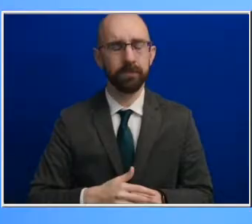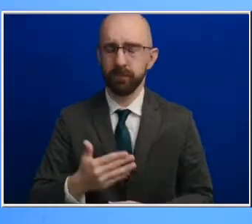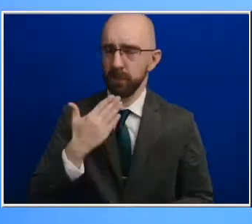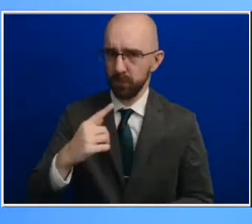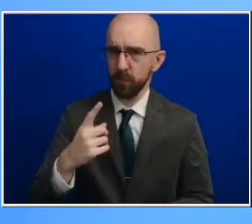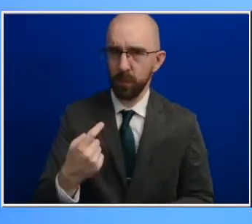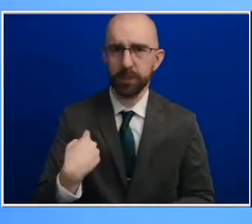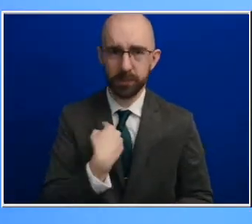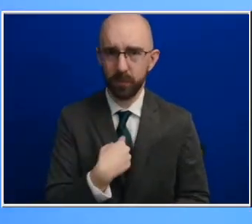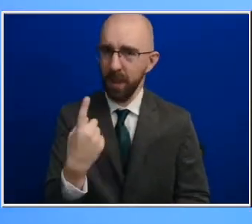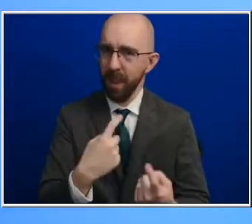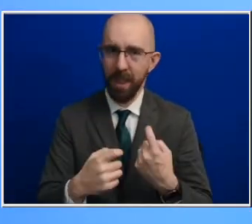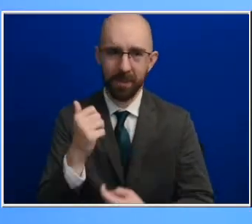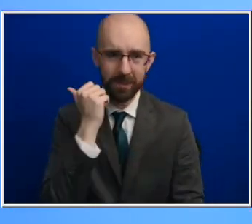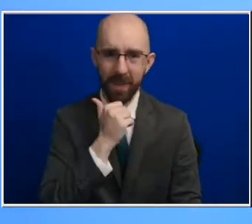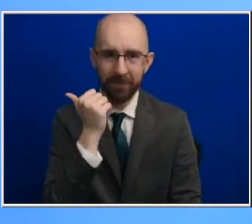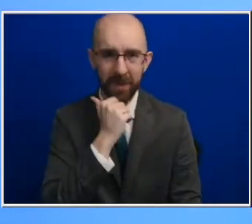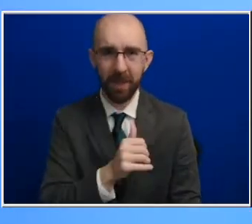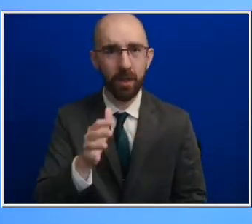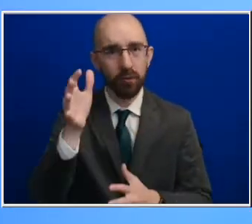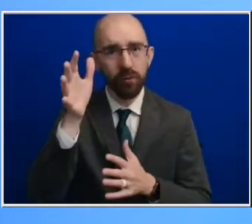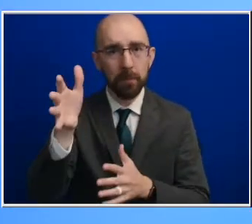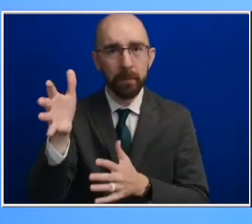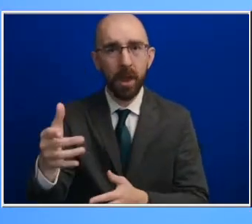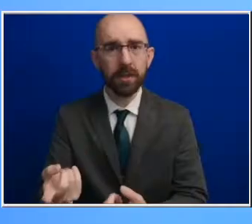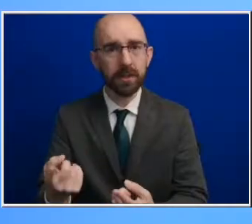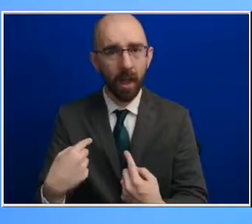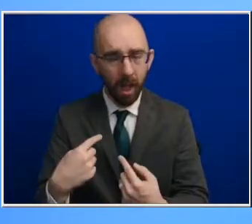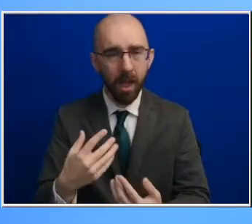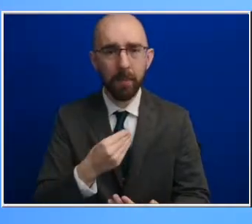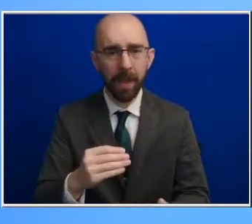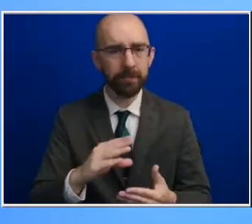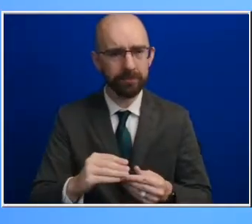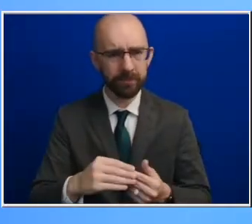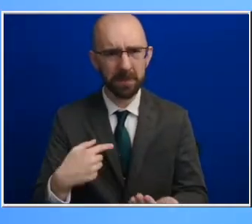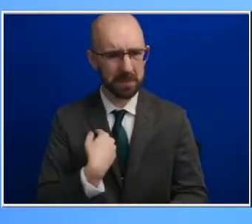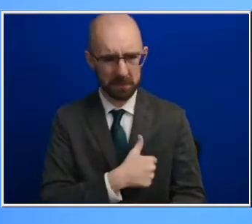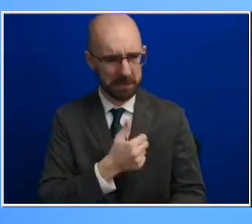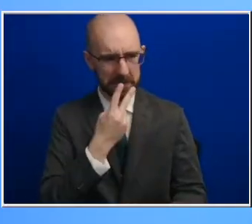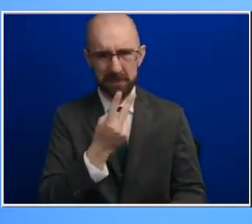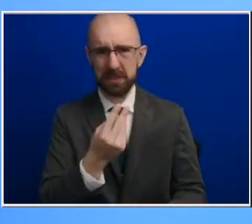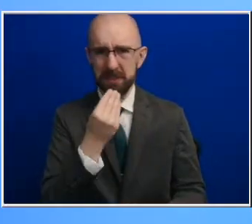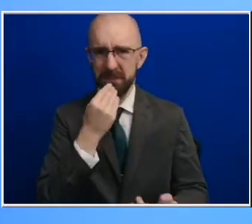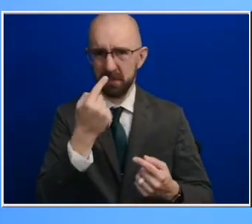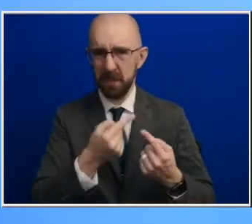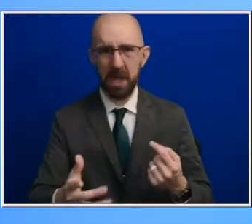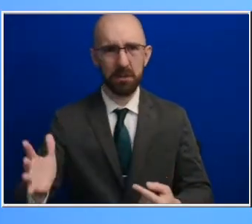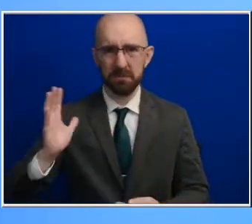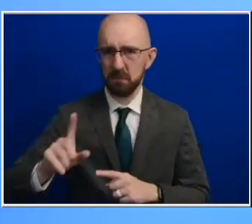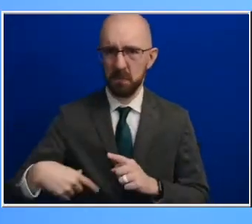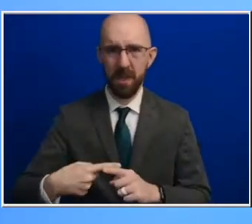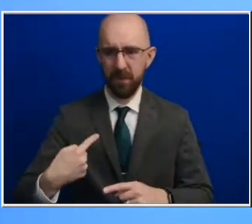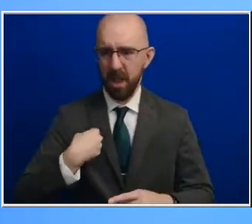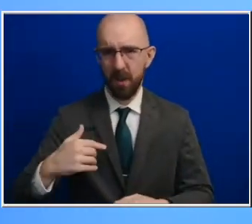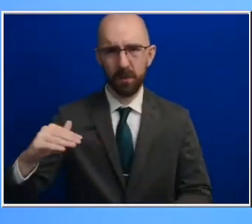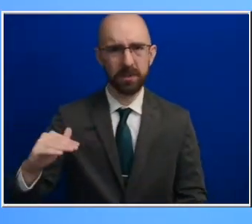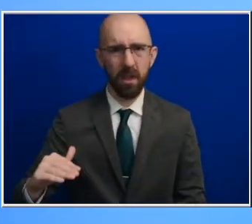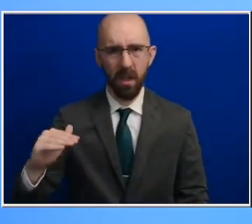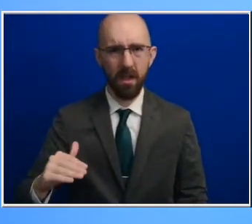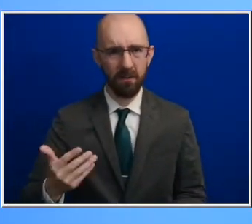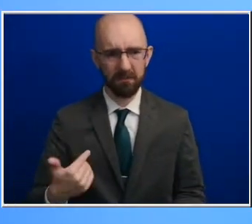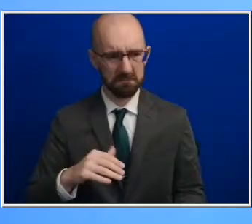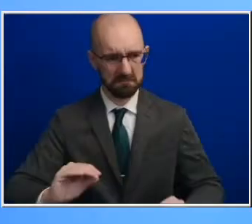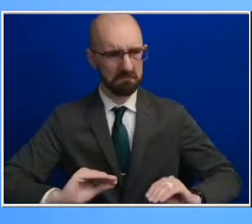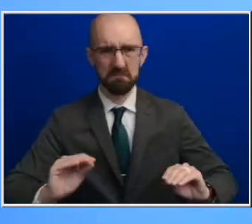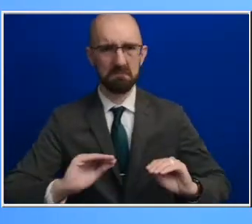every day. Grandparents come in and they say, well, we never saw food allergies when I was this young or back